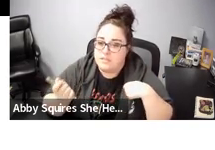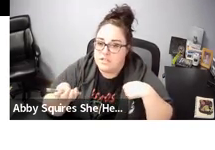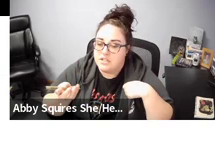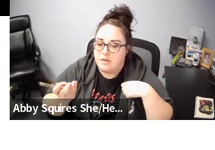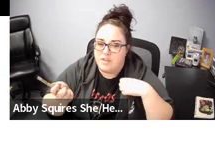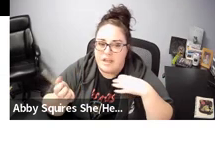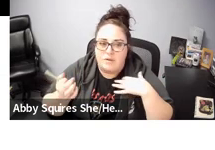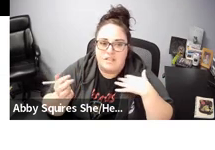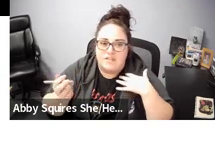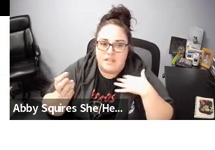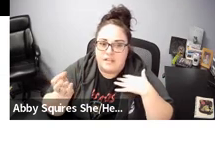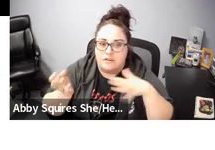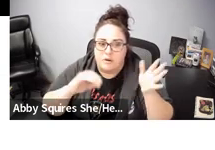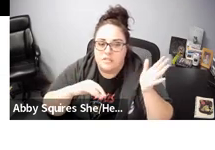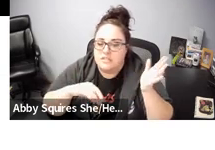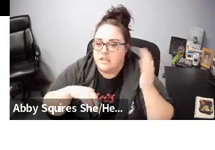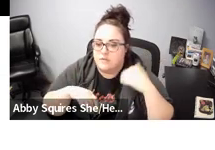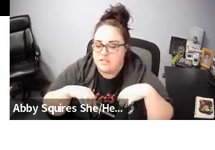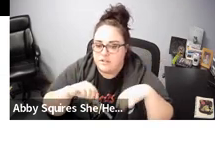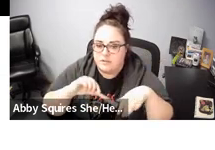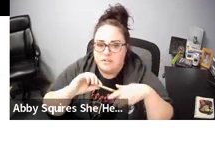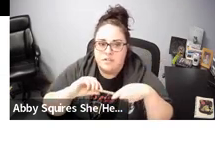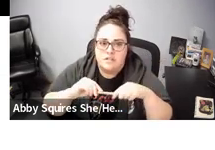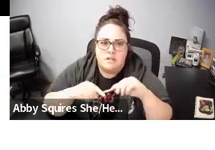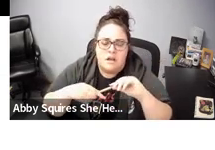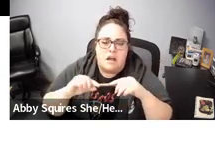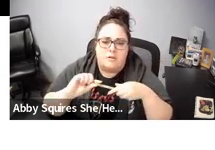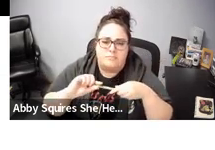and reposition them without leaving like a gross sticky residue.